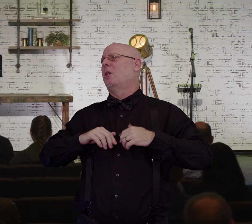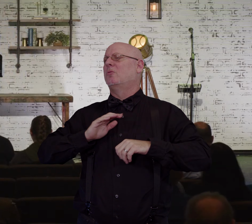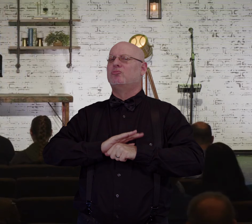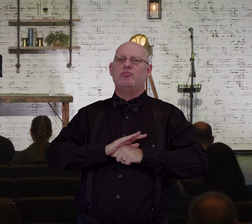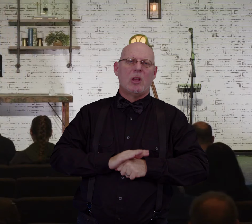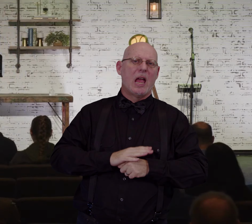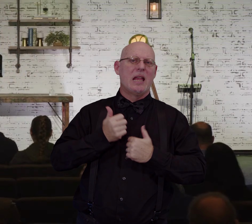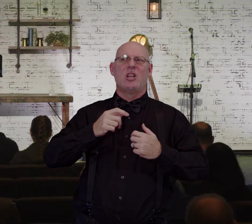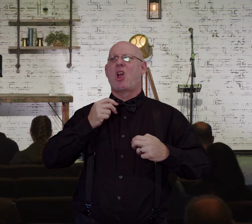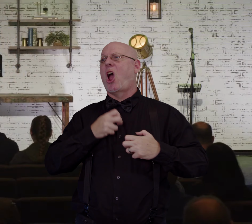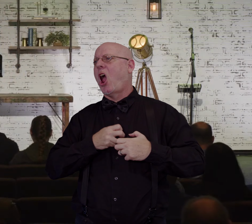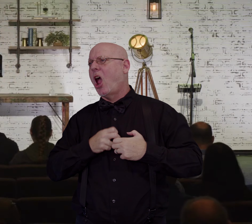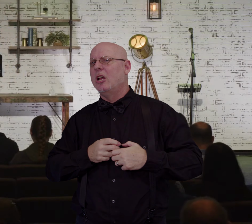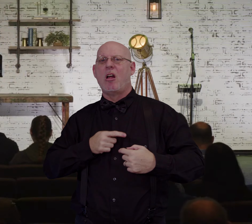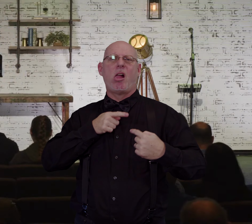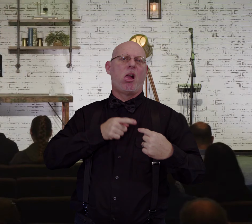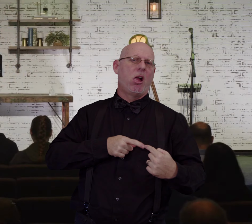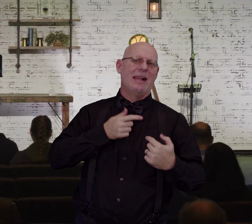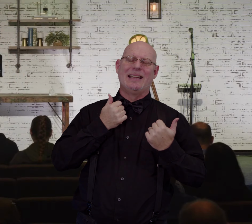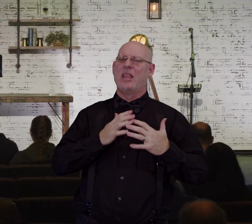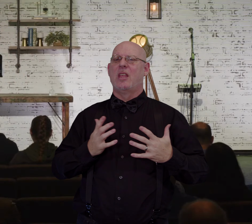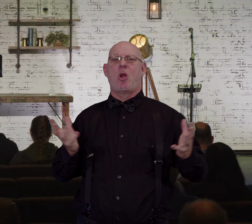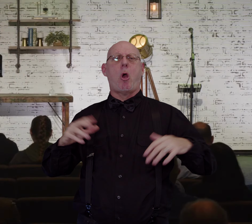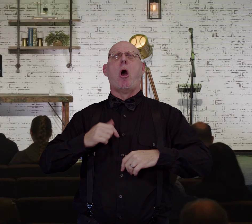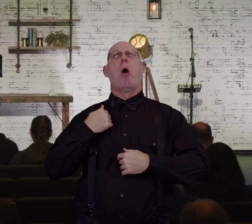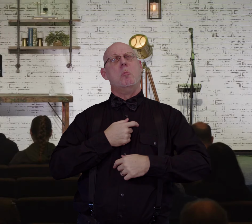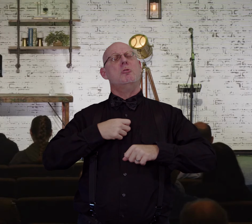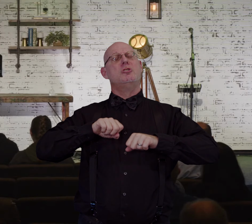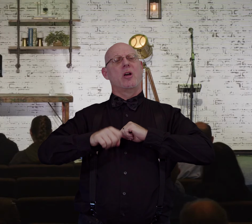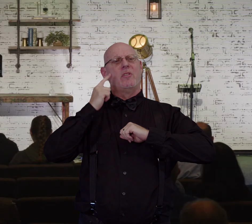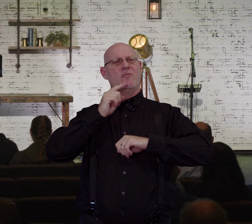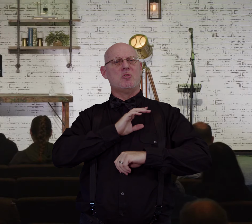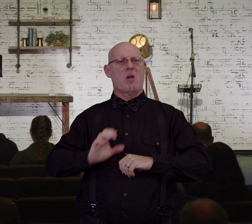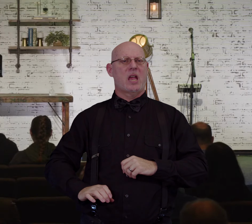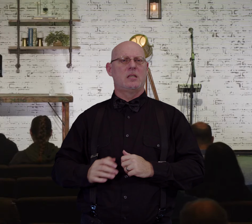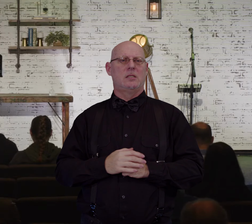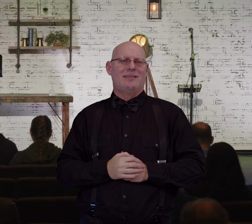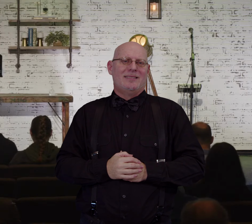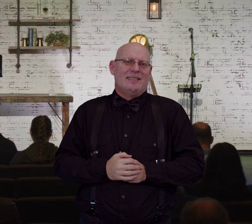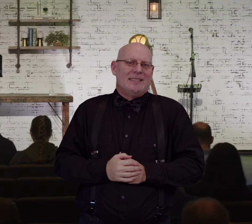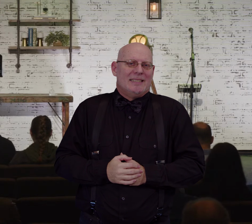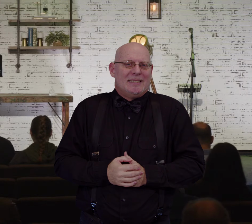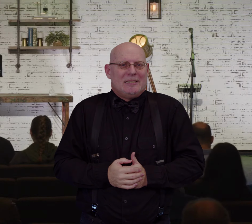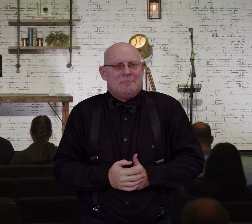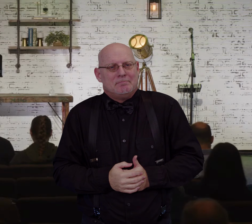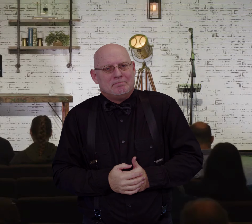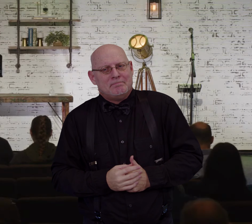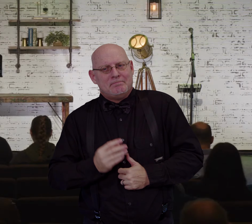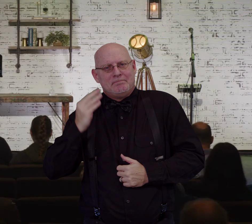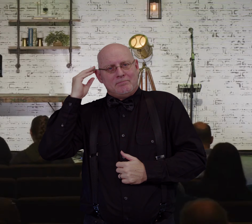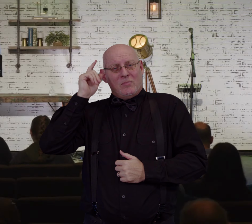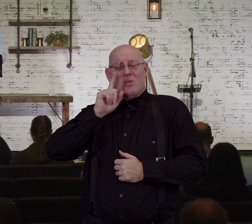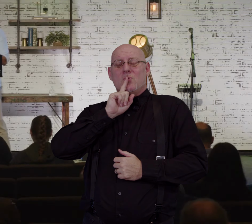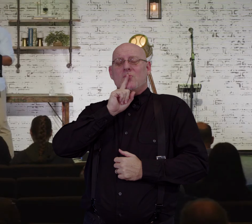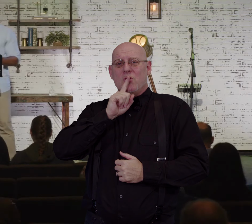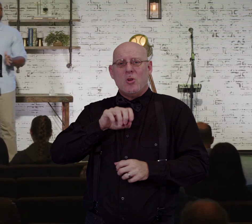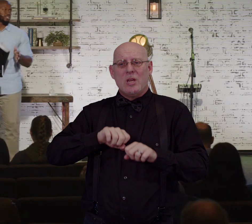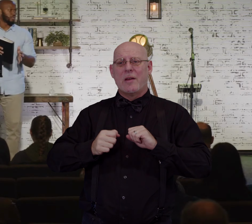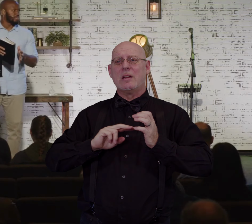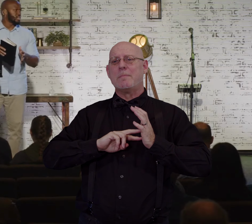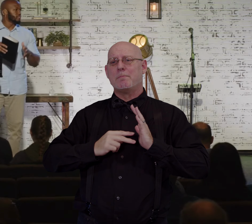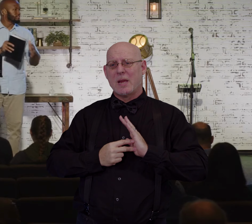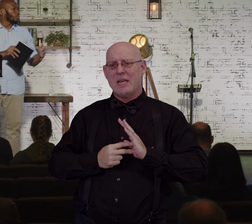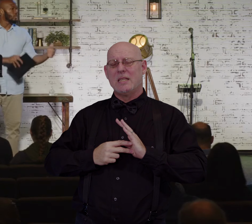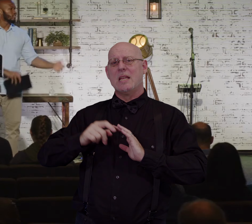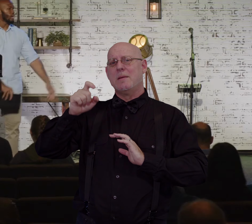distress, any hardship is automatically, oh, we're suffering for Christ. But when we consider truly what suffering is, it has